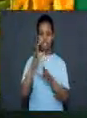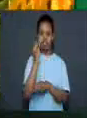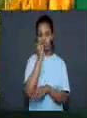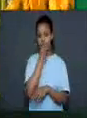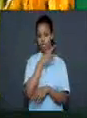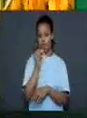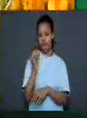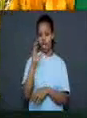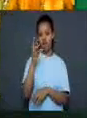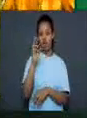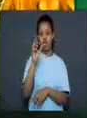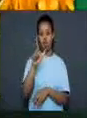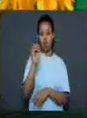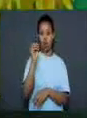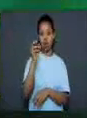and clovers.